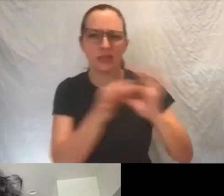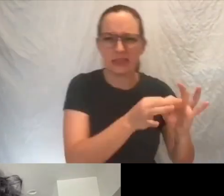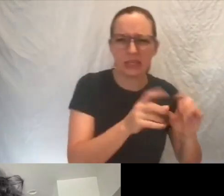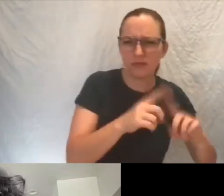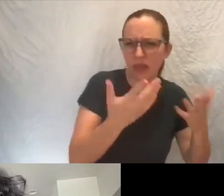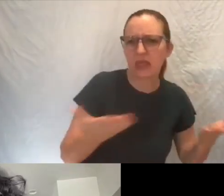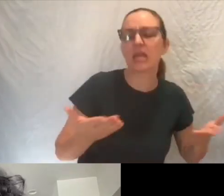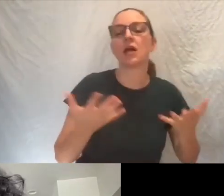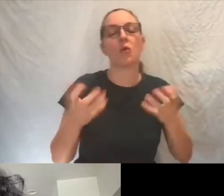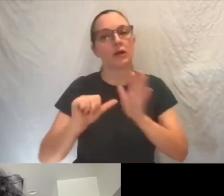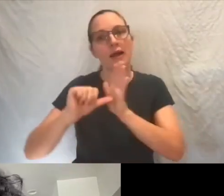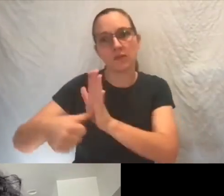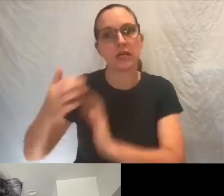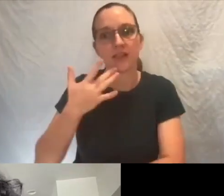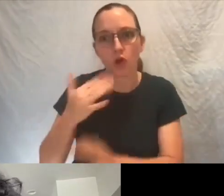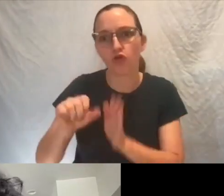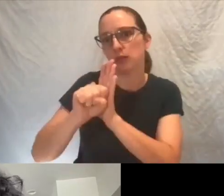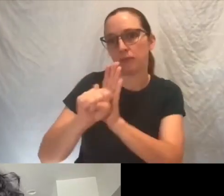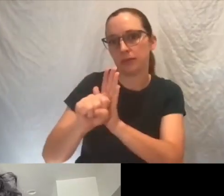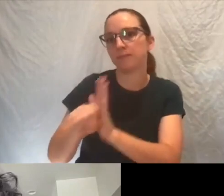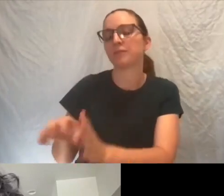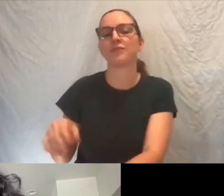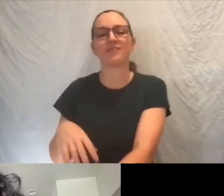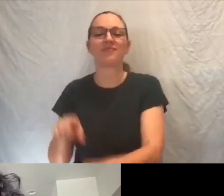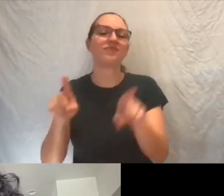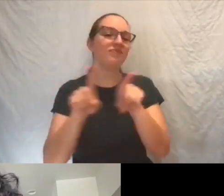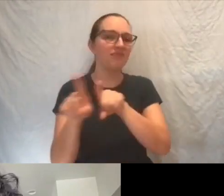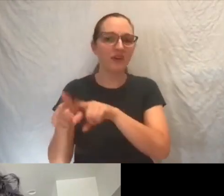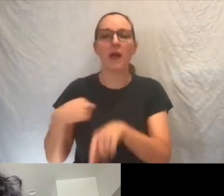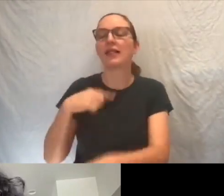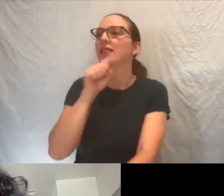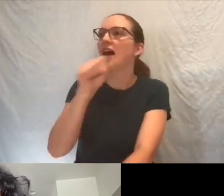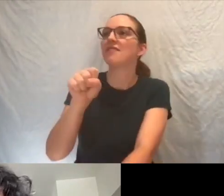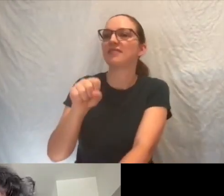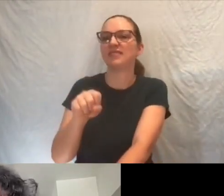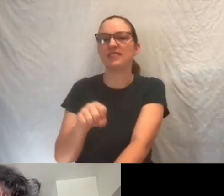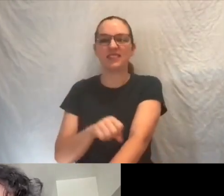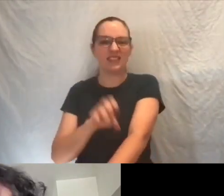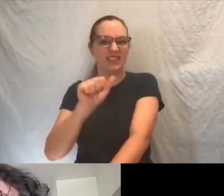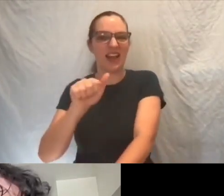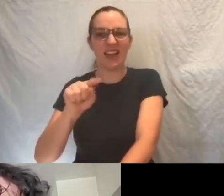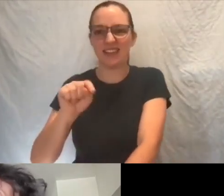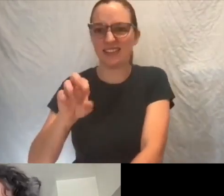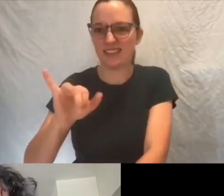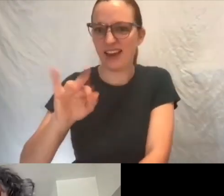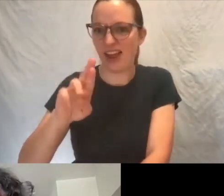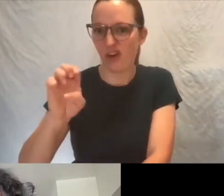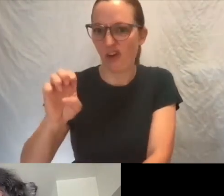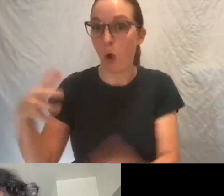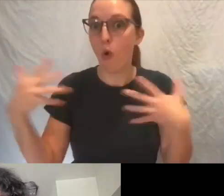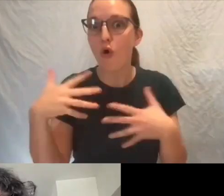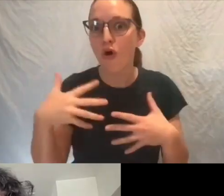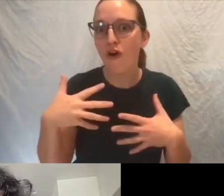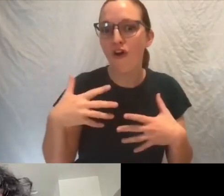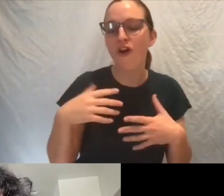I wanted to emphasize that. And I'm such a lover of satire, but also horror. And that was